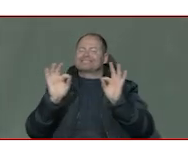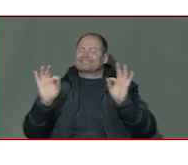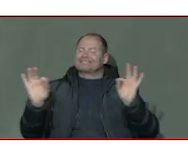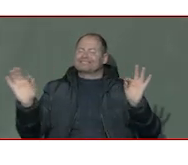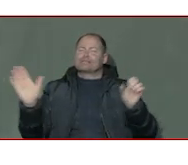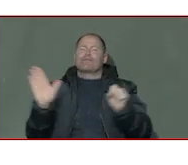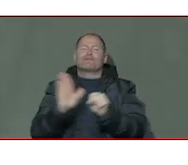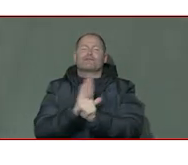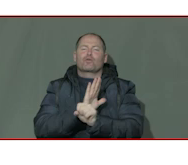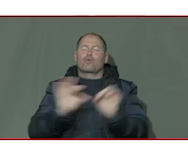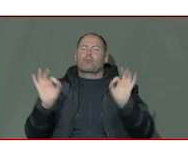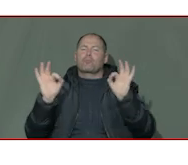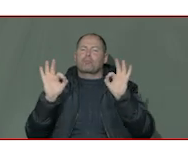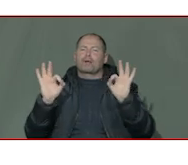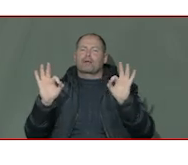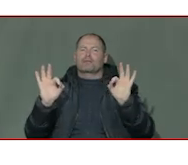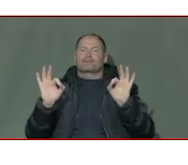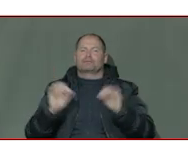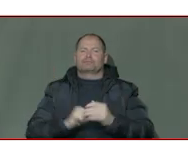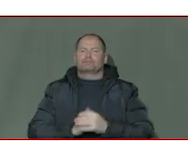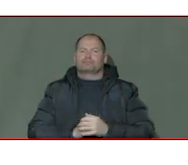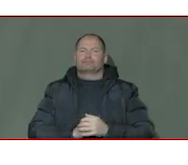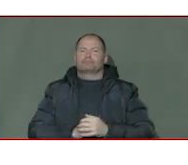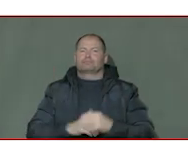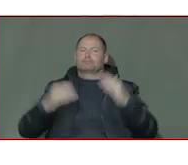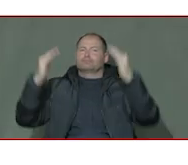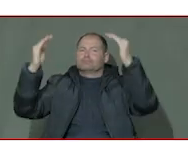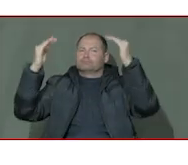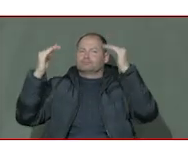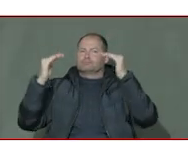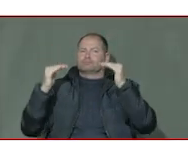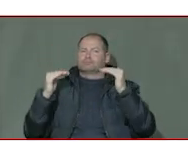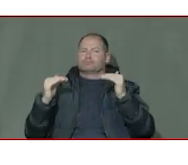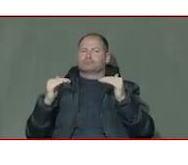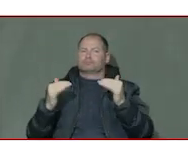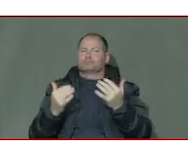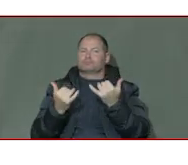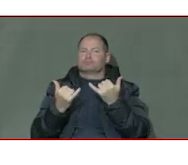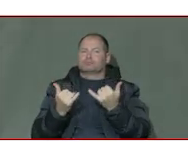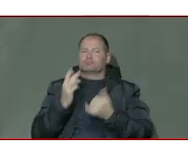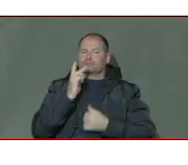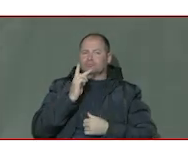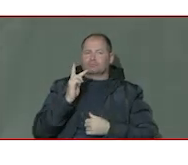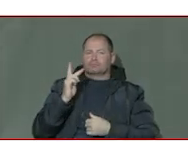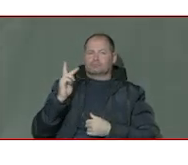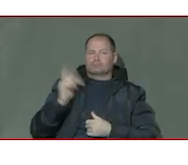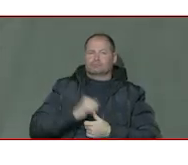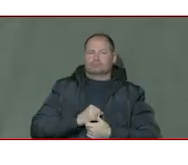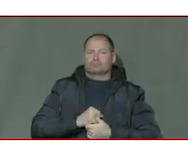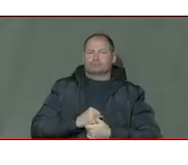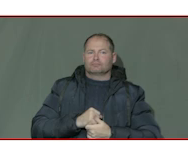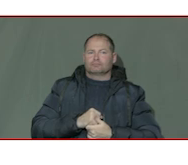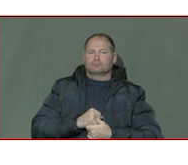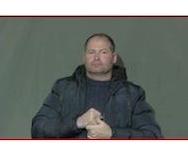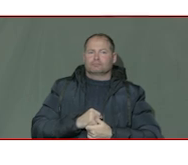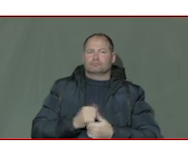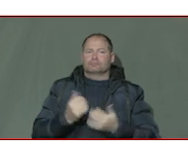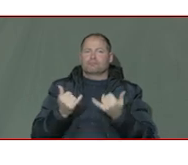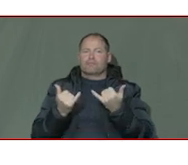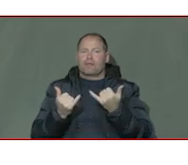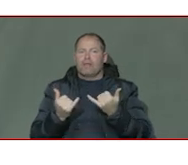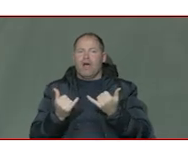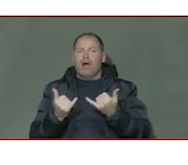the nitrogenous base in DNA is thymine, whereas